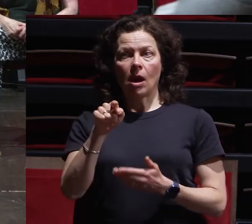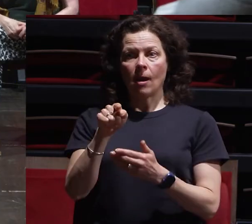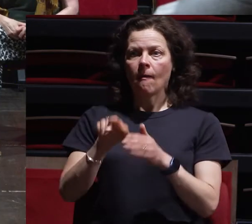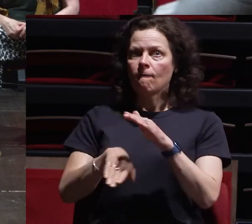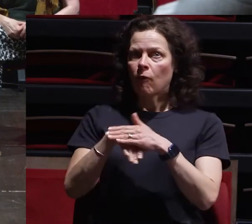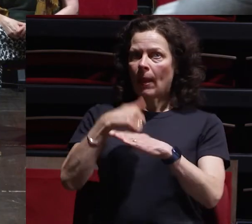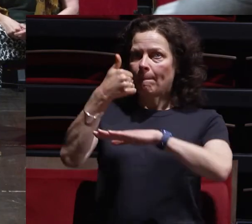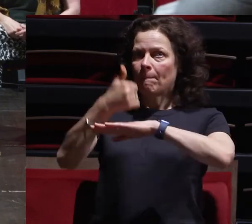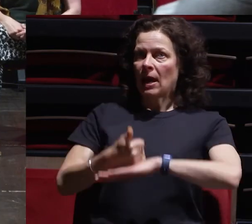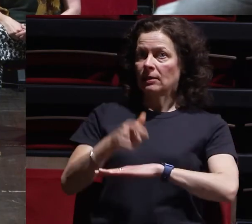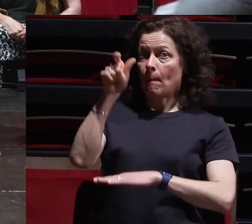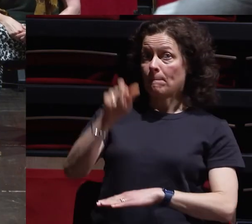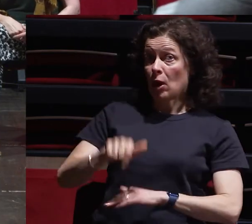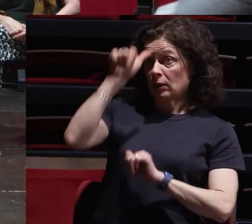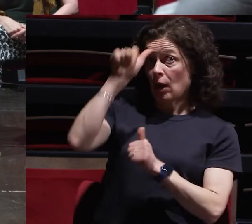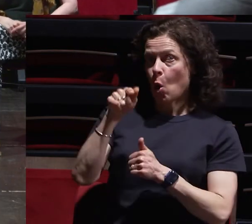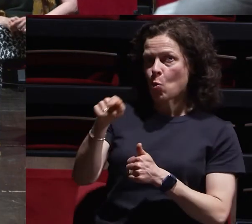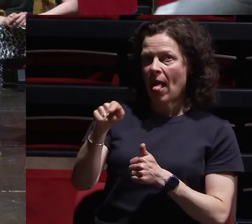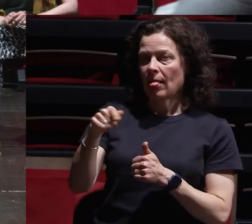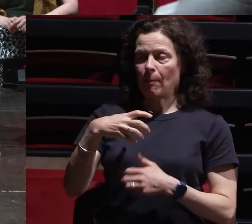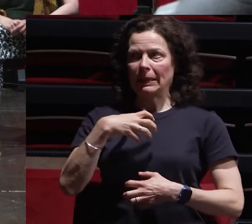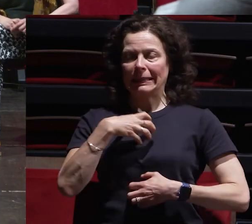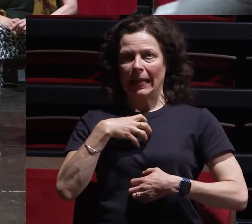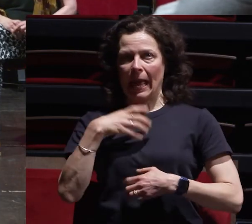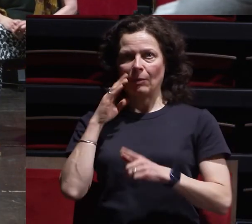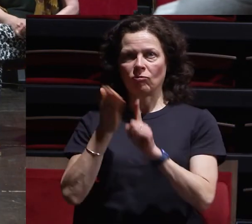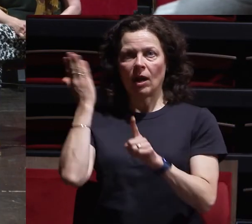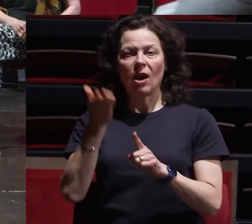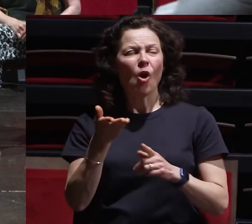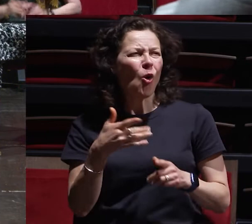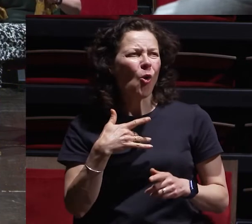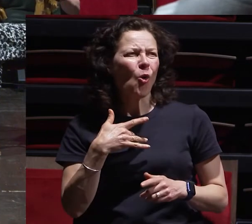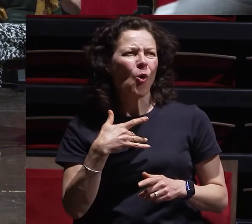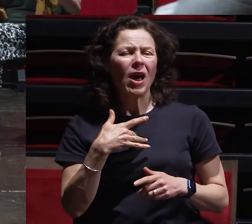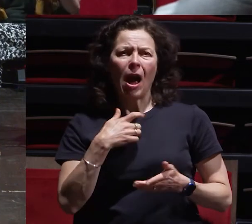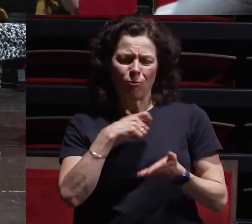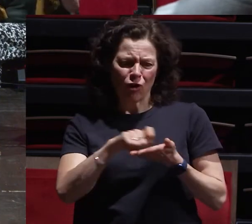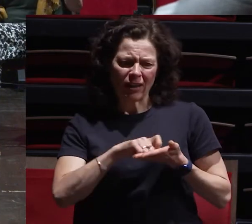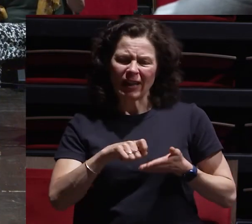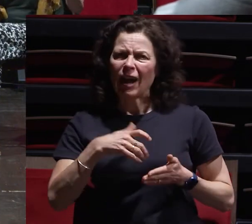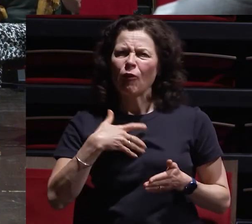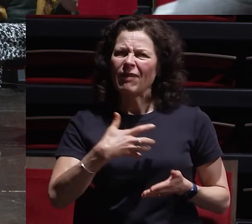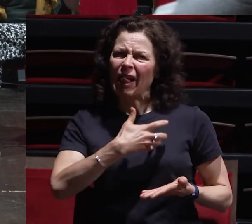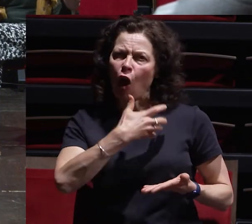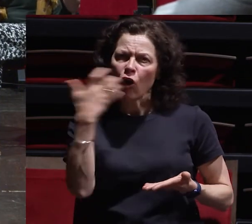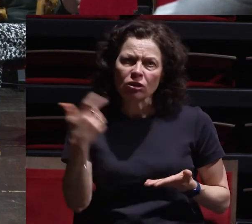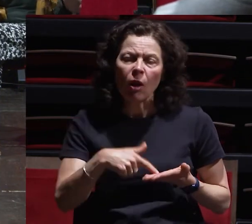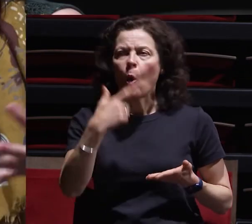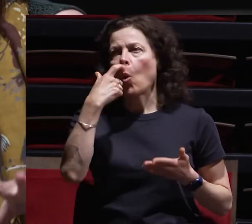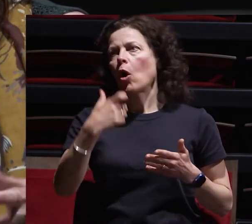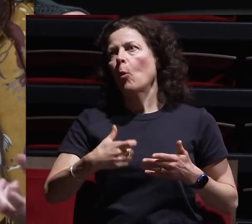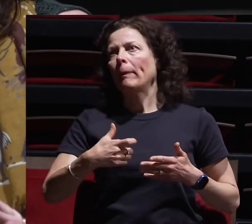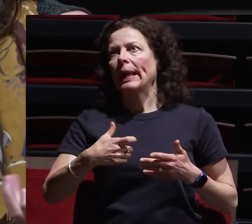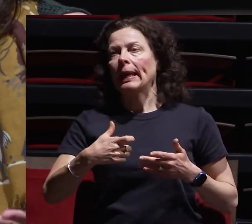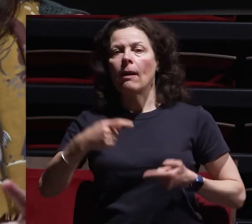know, there's a character in it who's totally based on someone I know and I'm really scared that they'll realise it. Or I'm writing about something that feels really hot